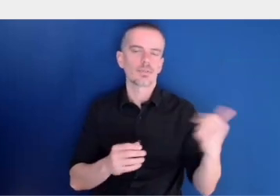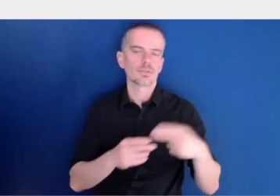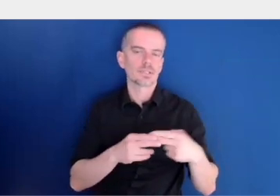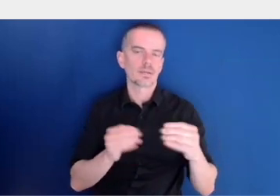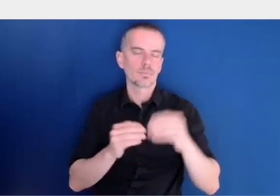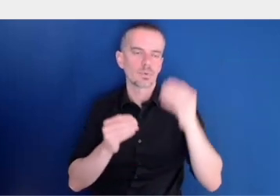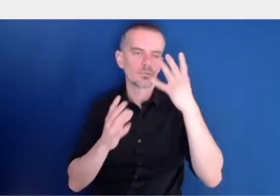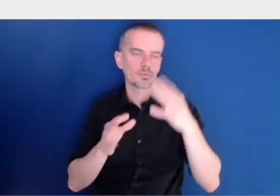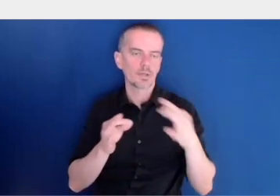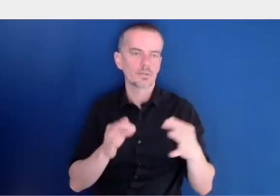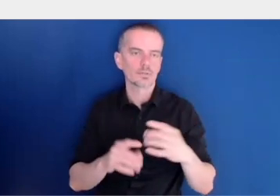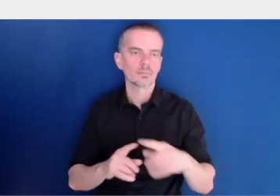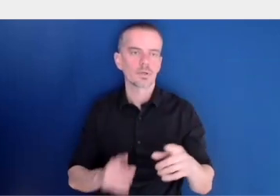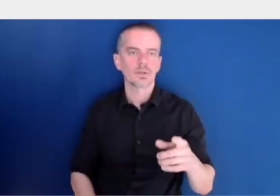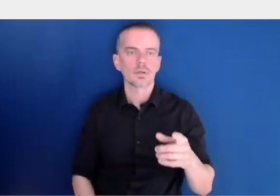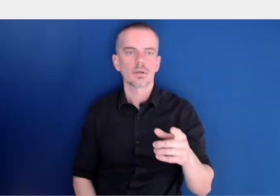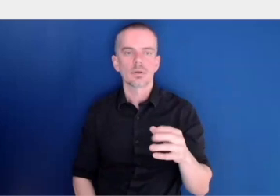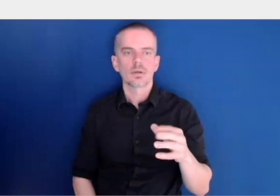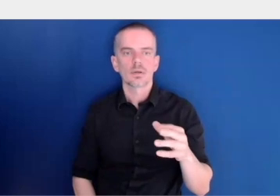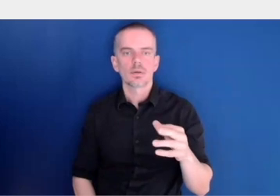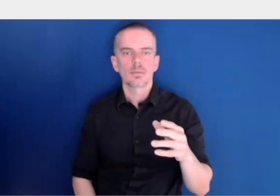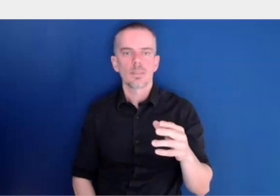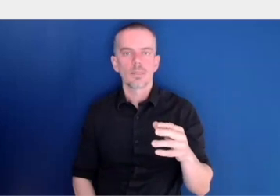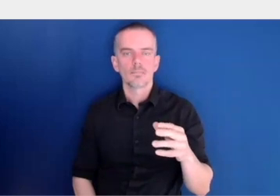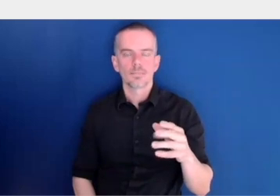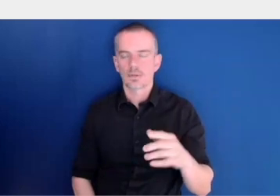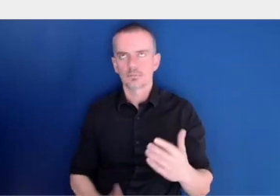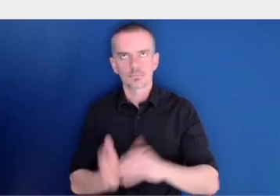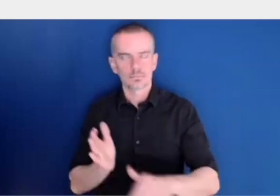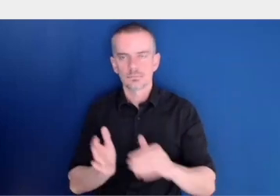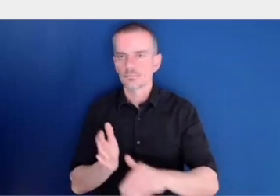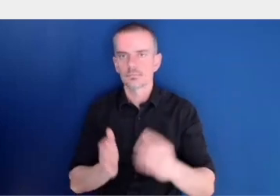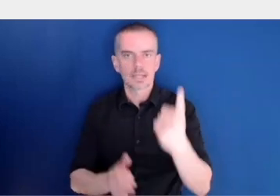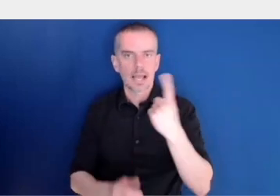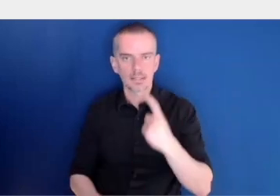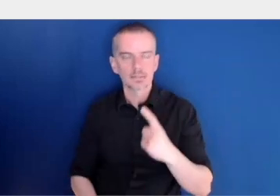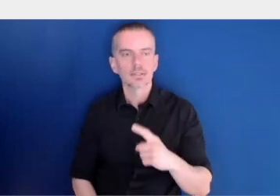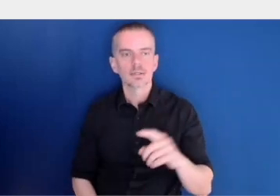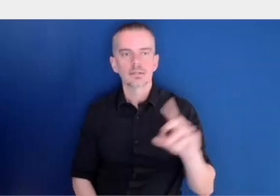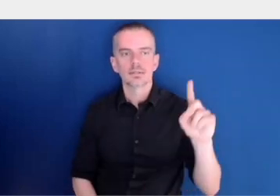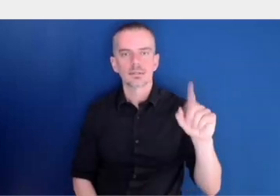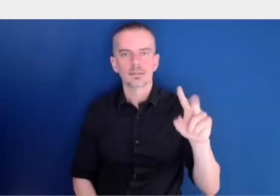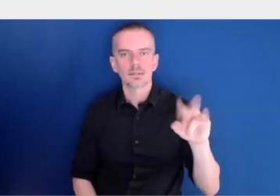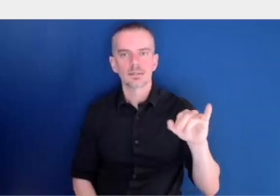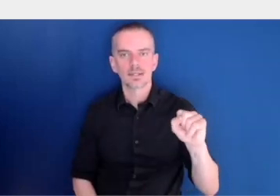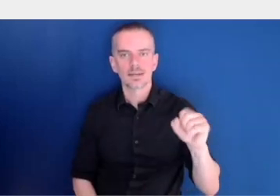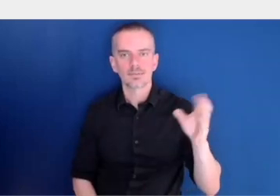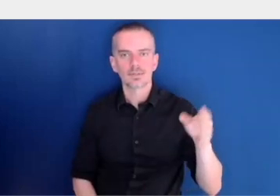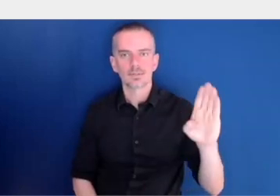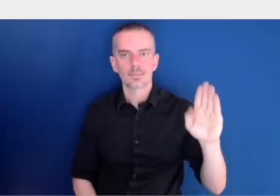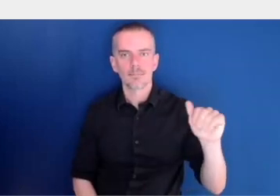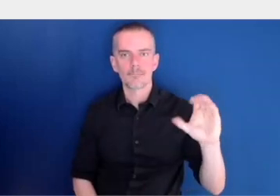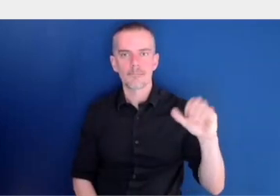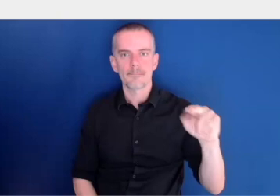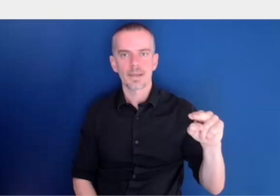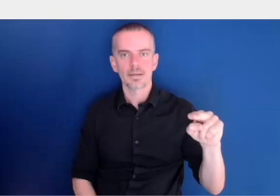about this. But this is one we get questions about all the time, is the Davis-Bacon Act.